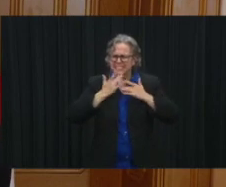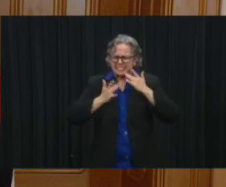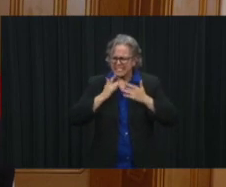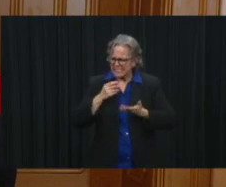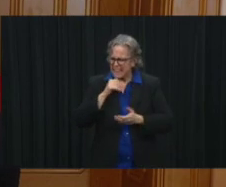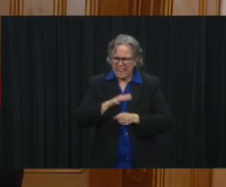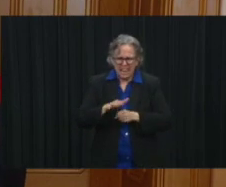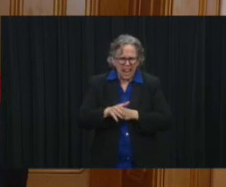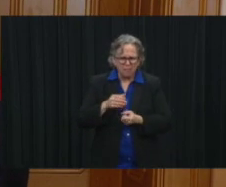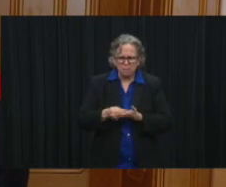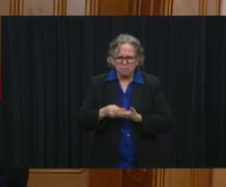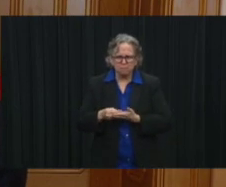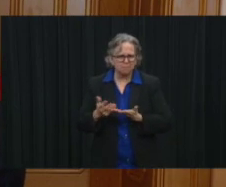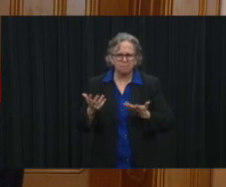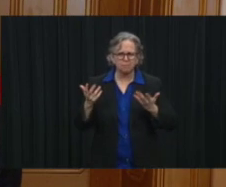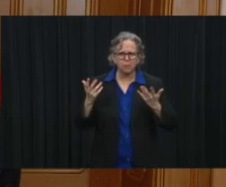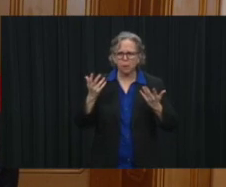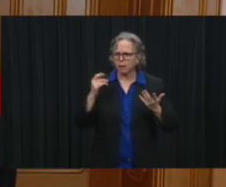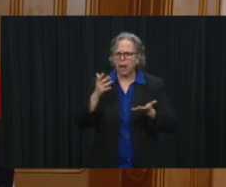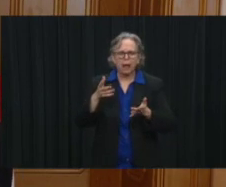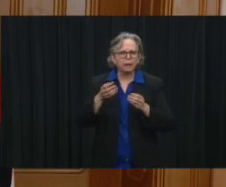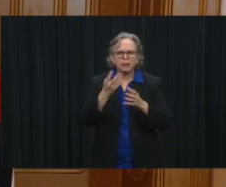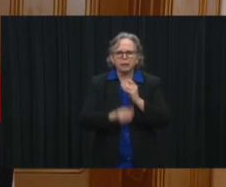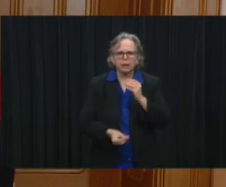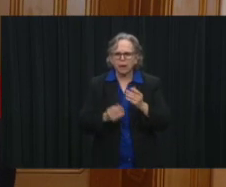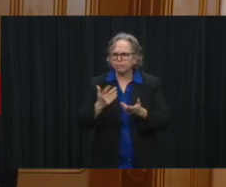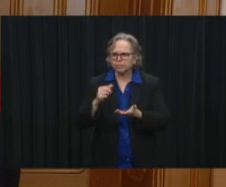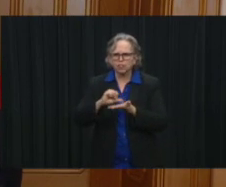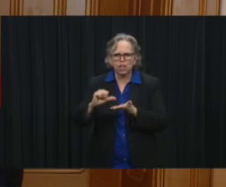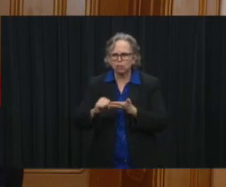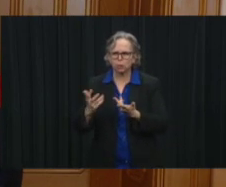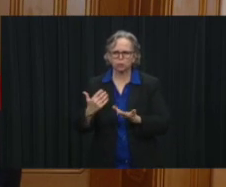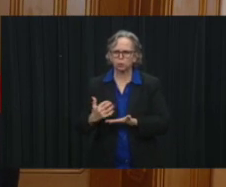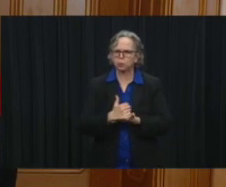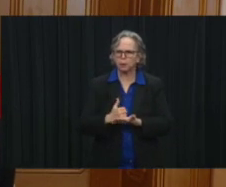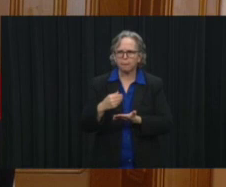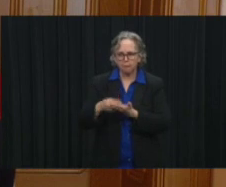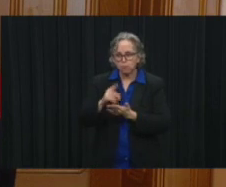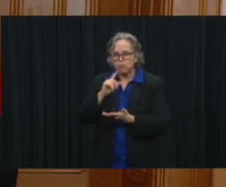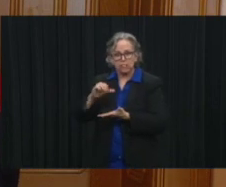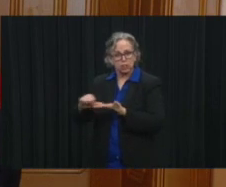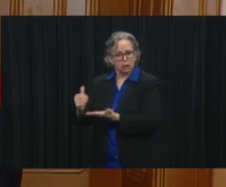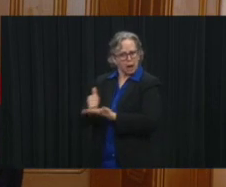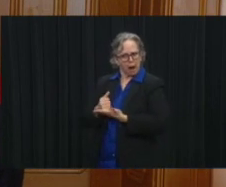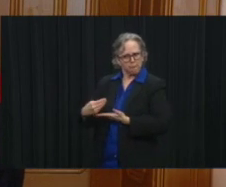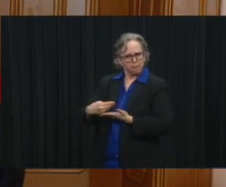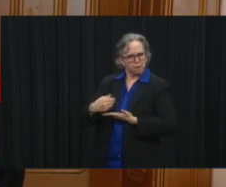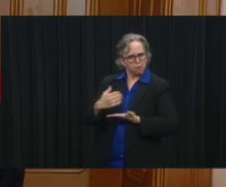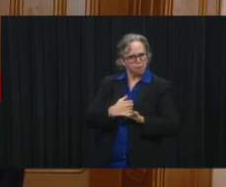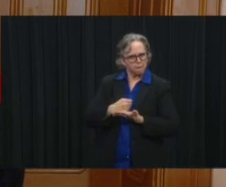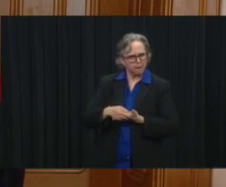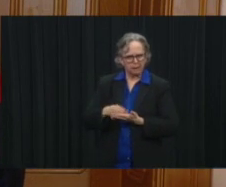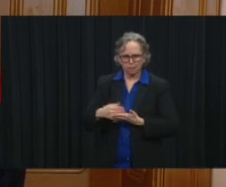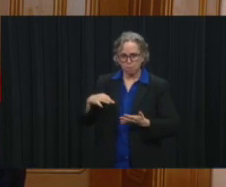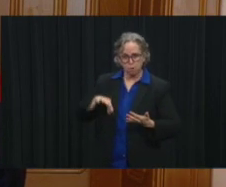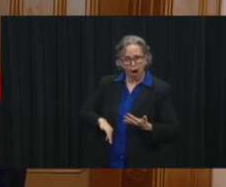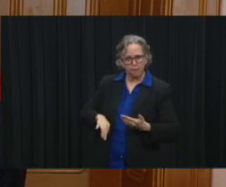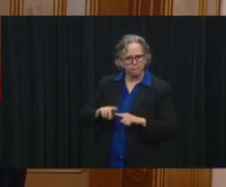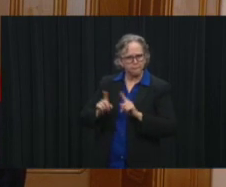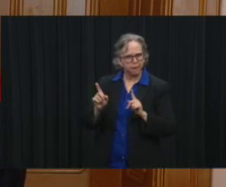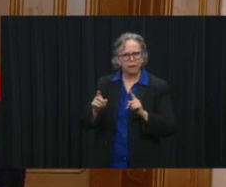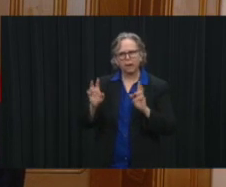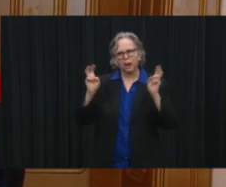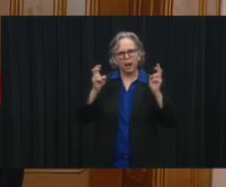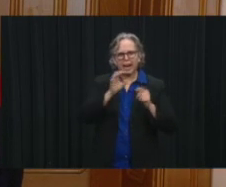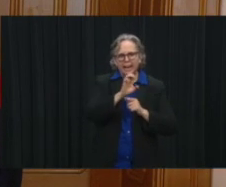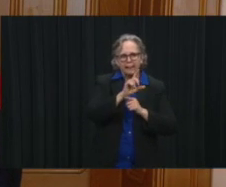which tend to be a significant part of their revenue. In some cases, their only profitable business, really. And that's right. It's the right thing to do, not